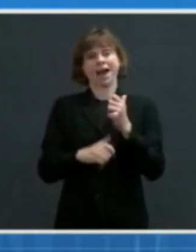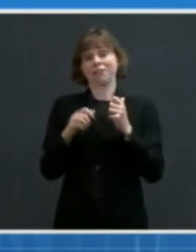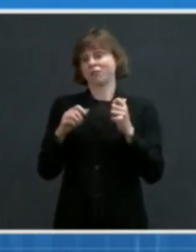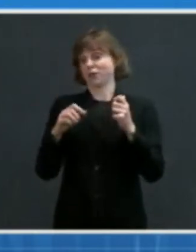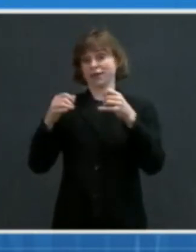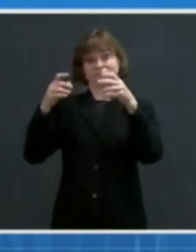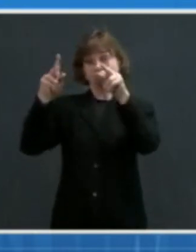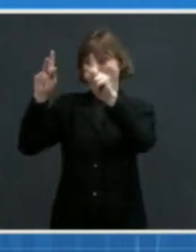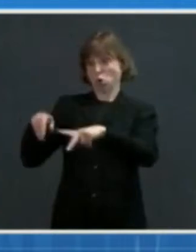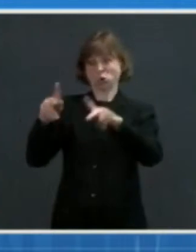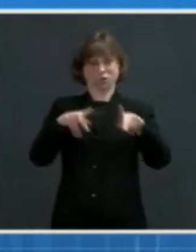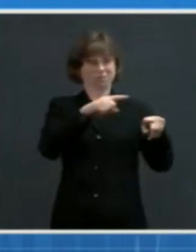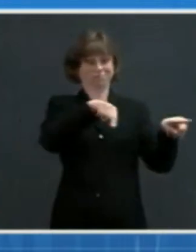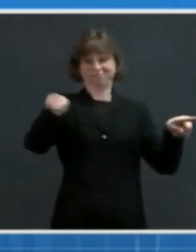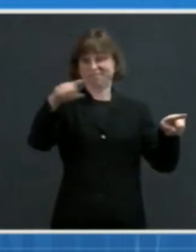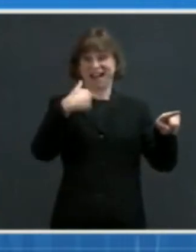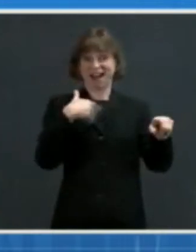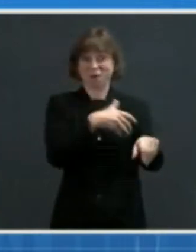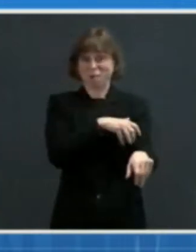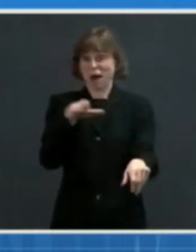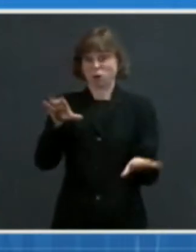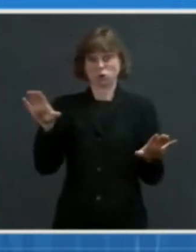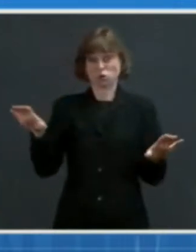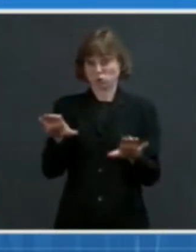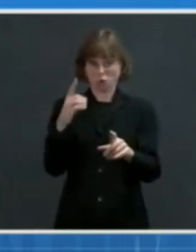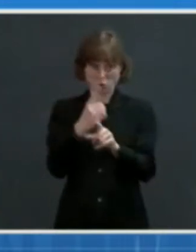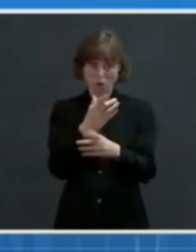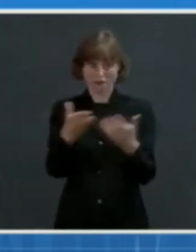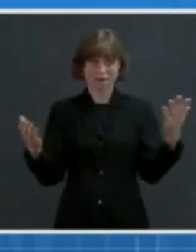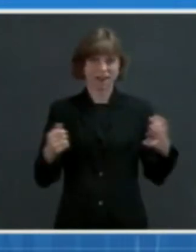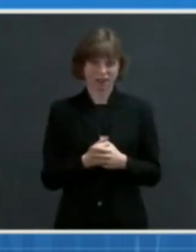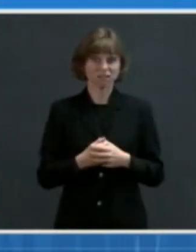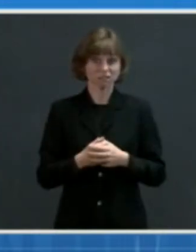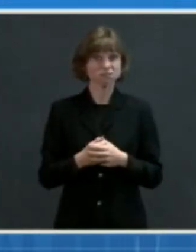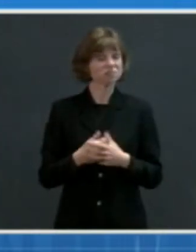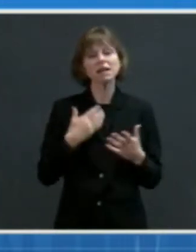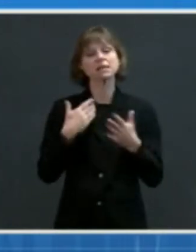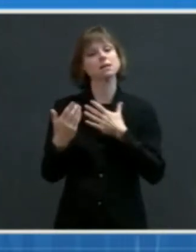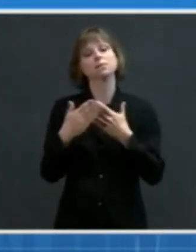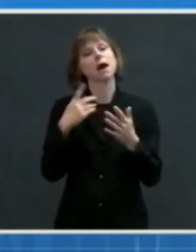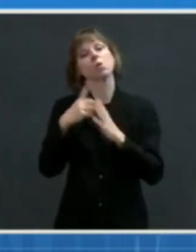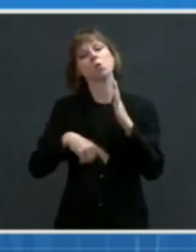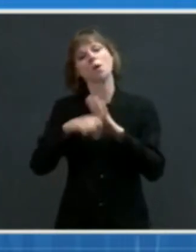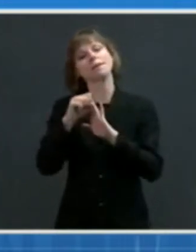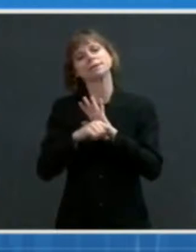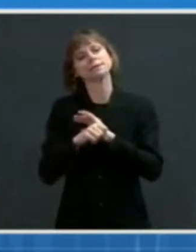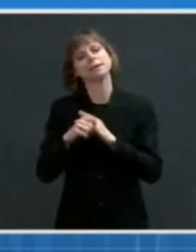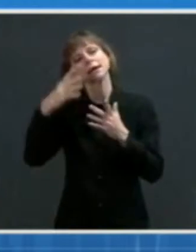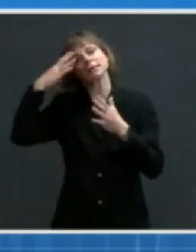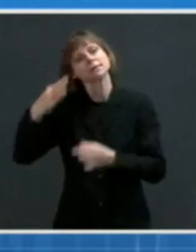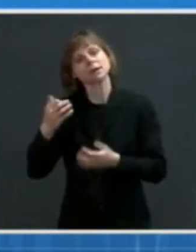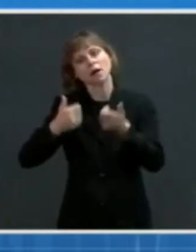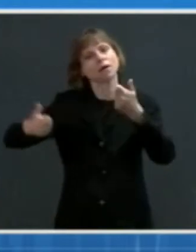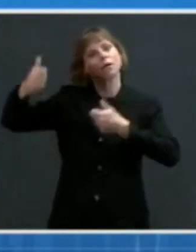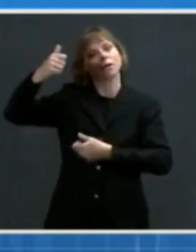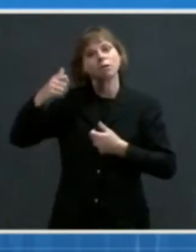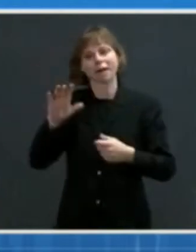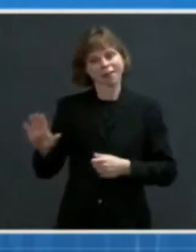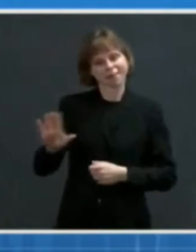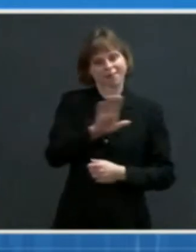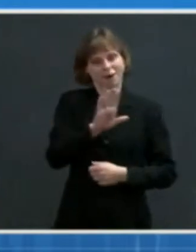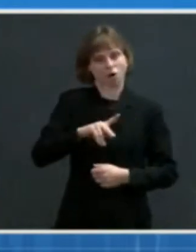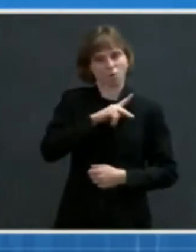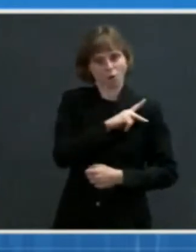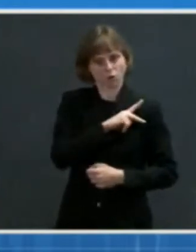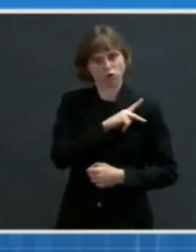right thing here, regardless of what the states decide for personal health, for public health, for their health of their loved ones